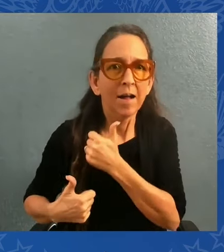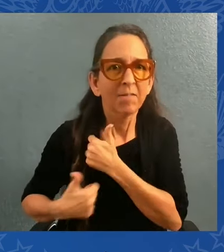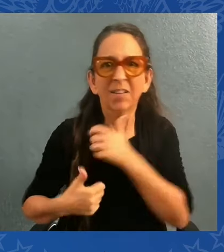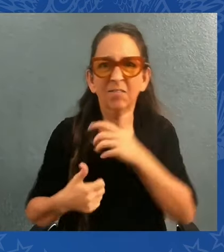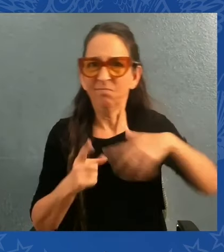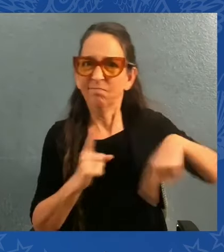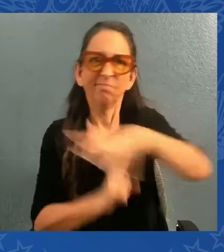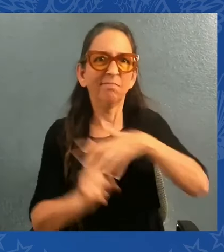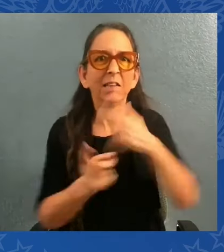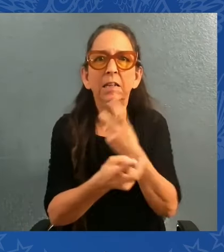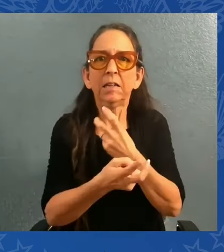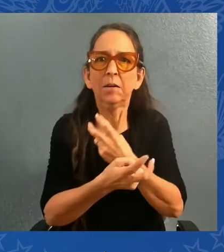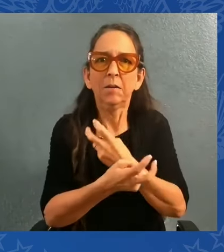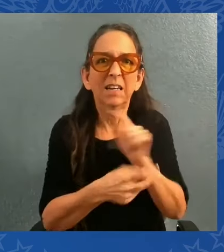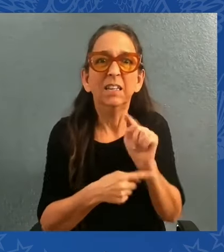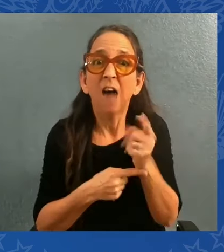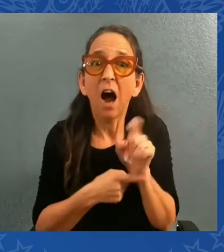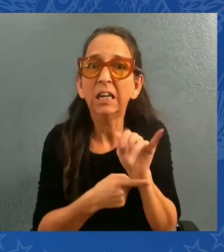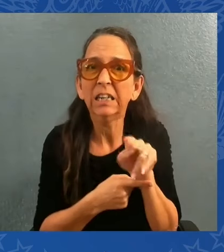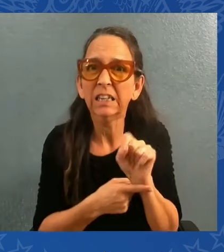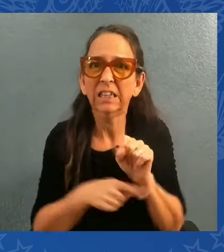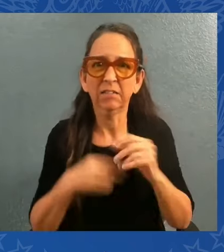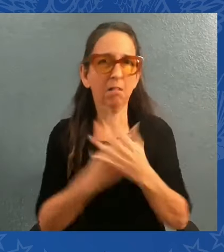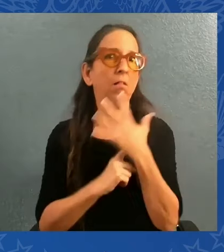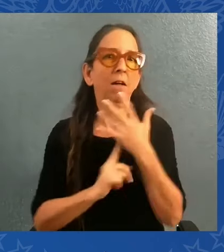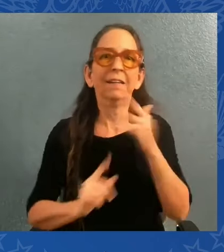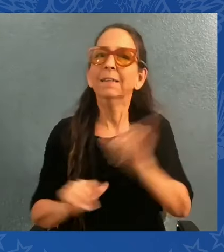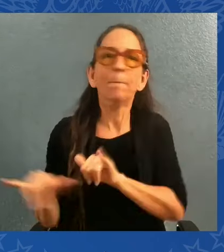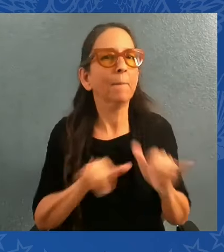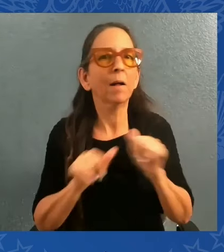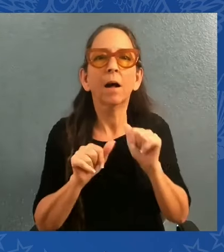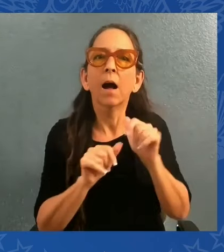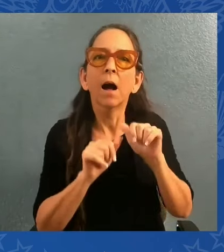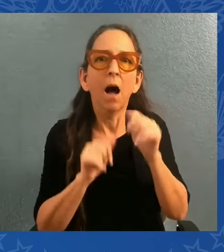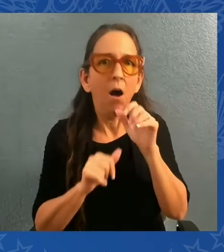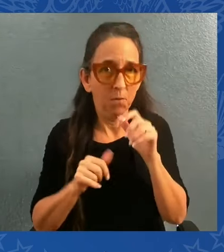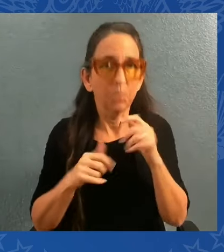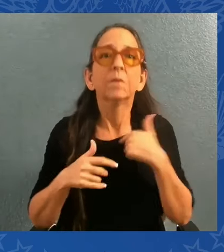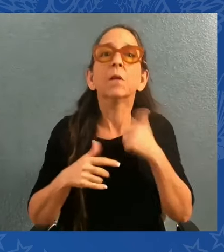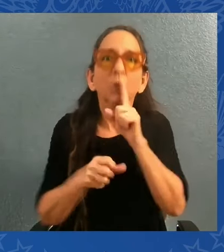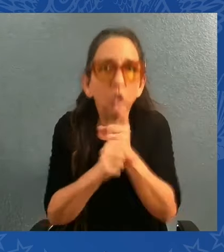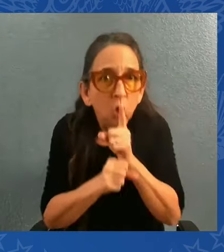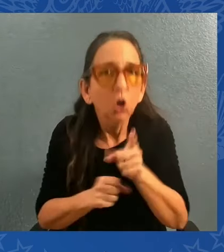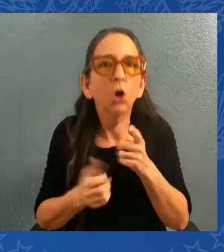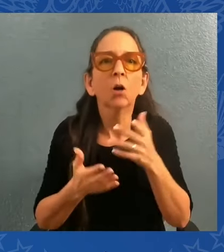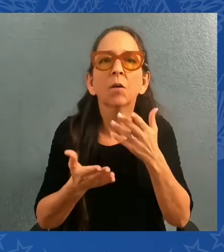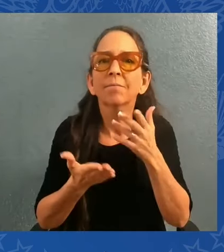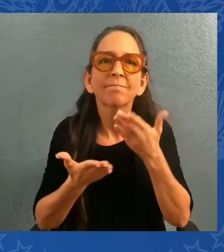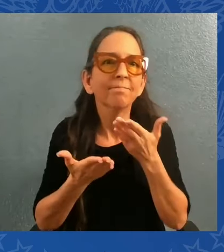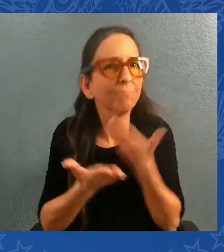have your back, just like we did in Agent Orange, just like we're going to rule to make sure you don't have to prove your illness as a consequence of your